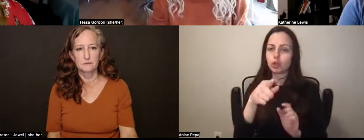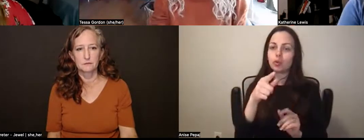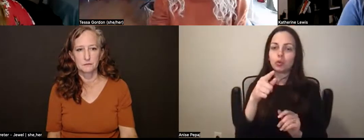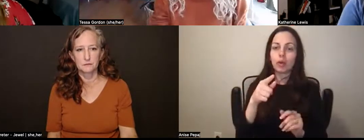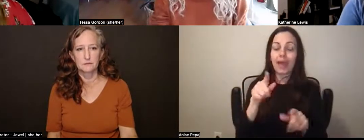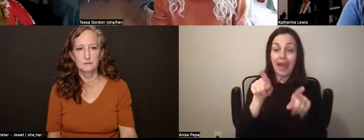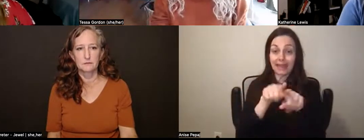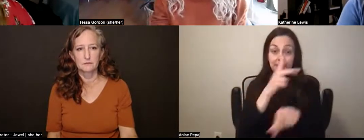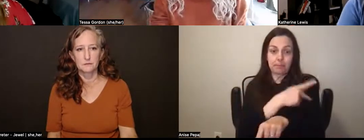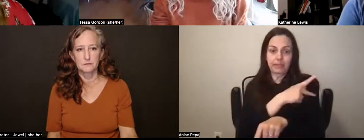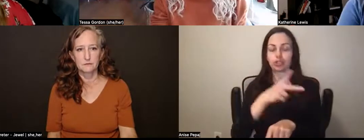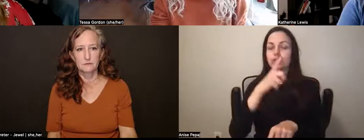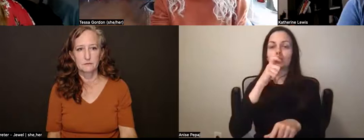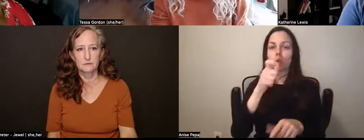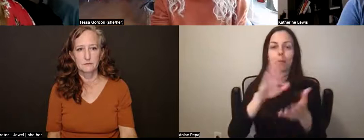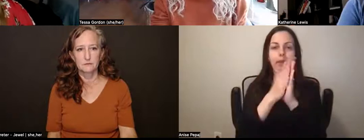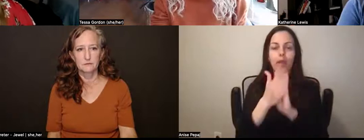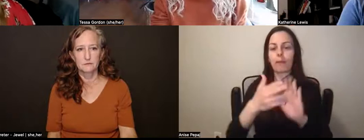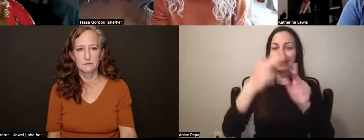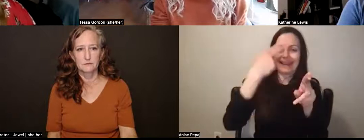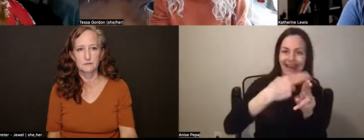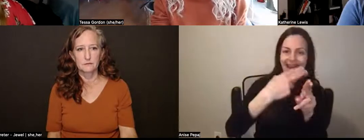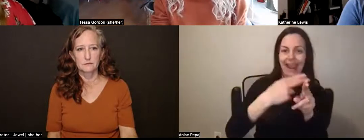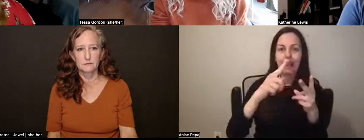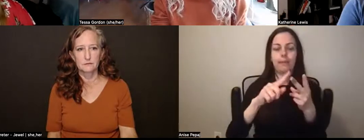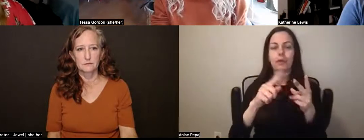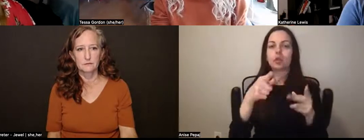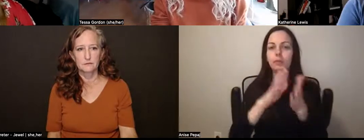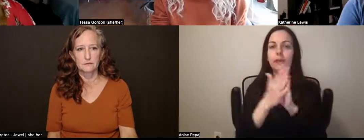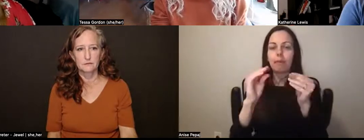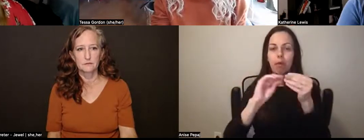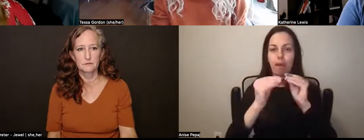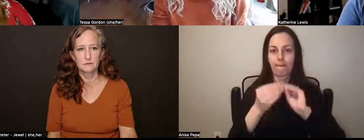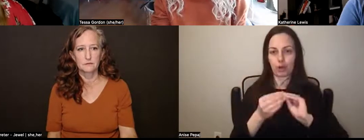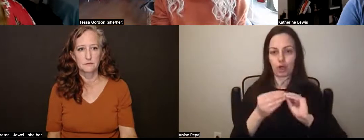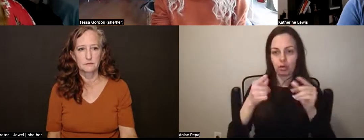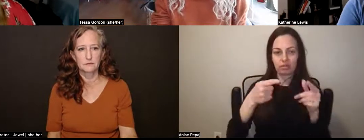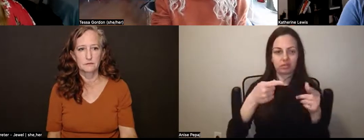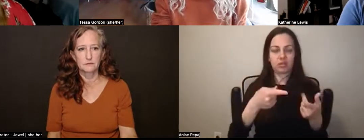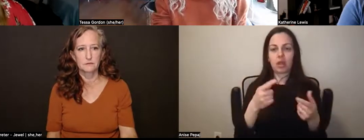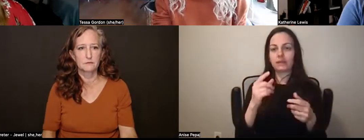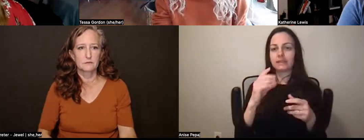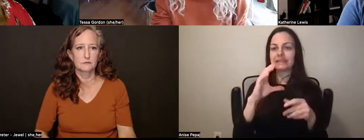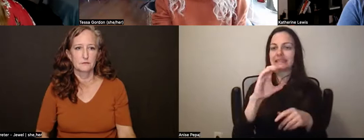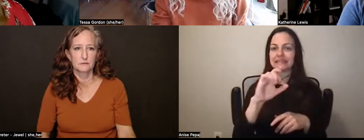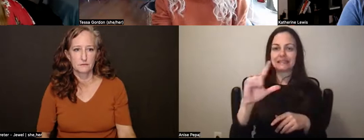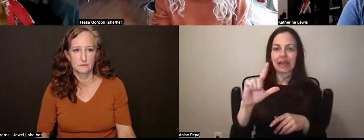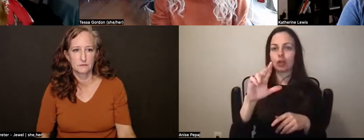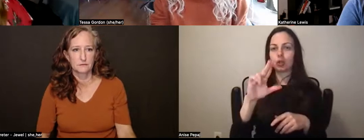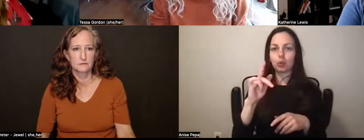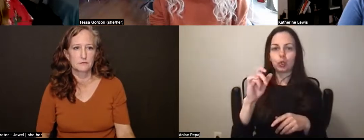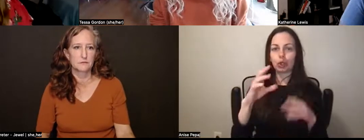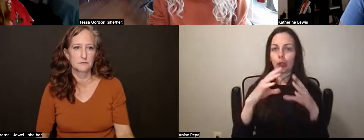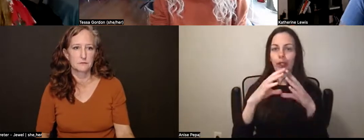you were. You were a disease process. You became a cellular level of your whole